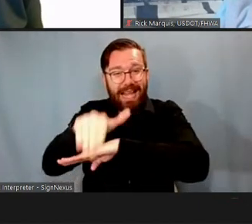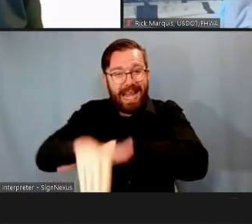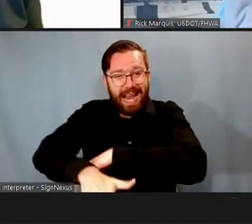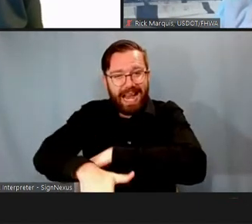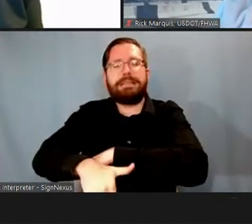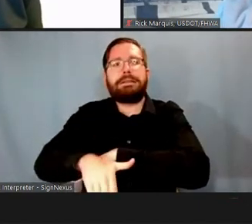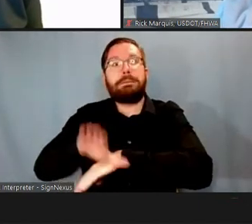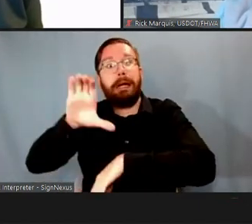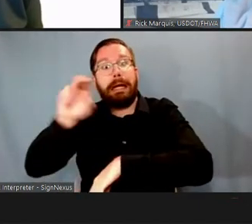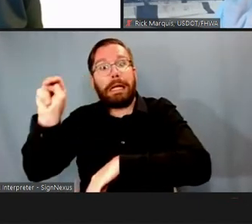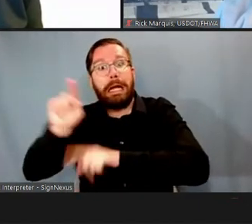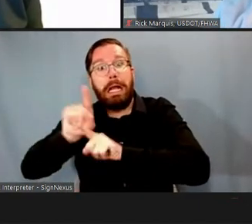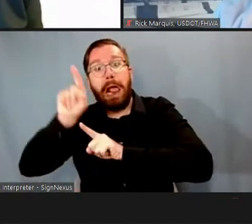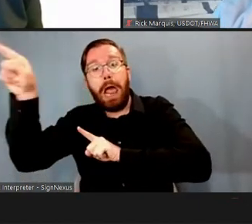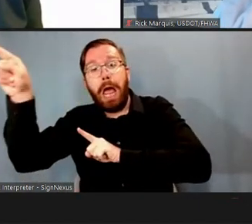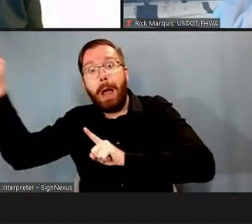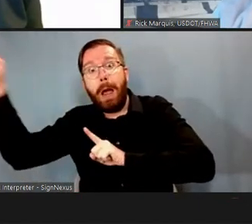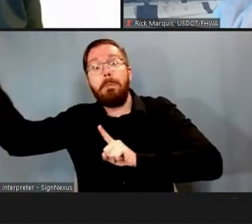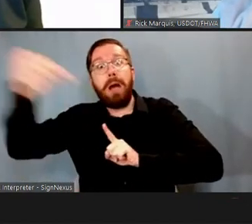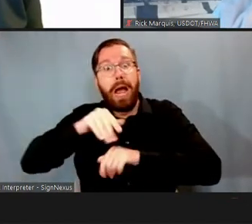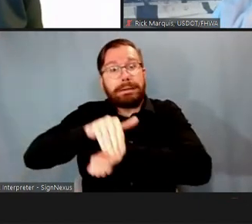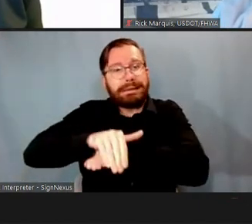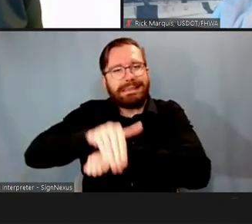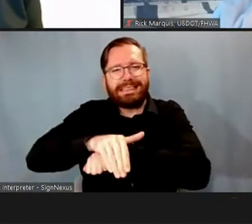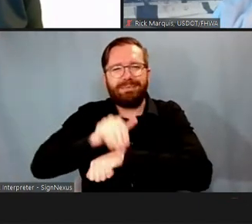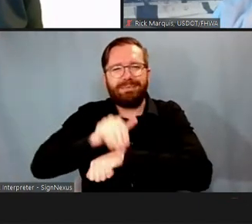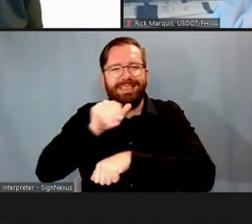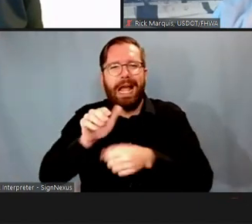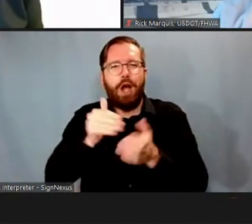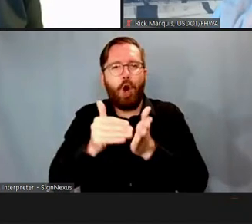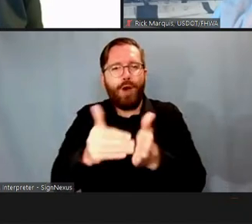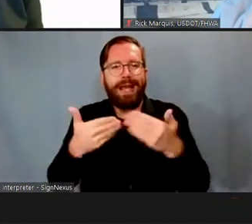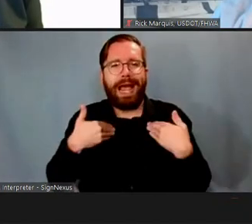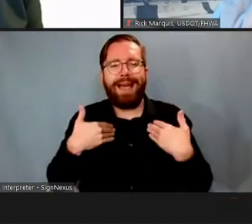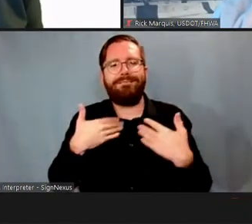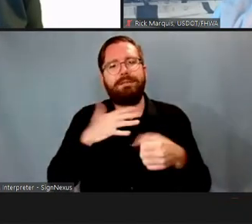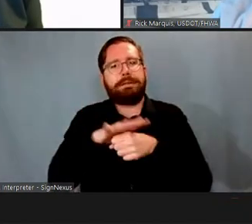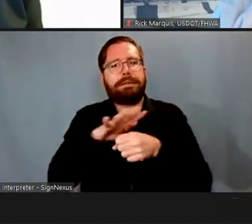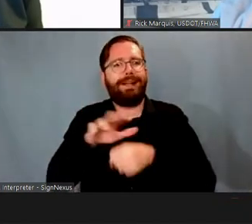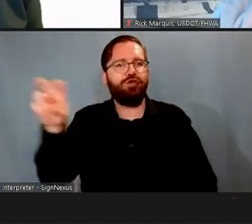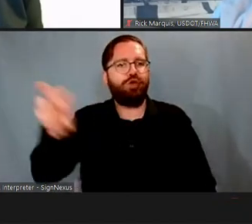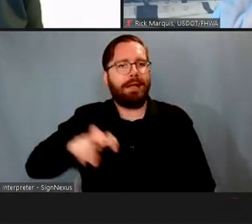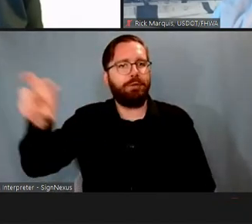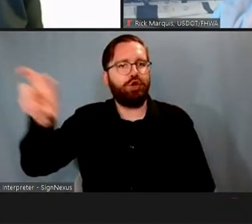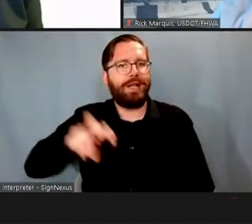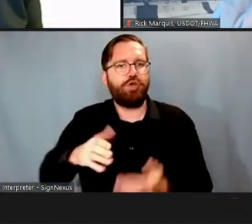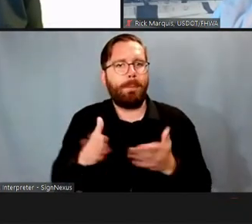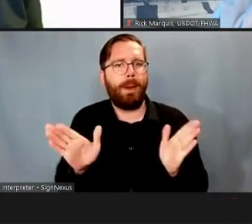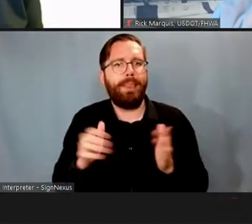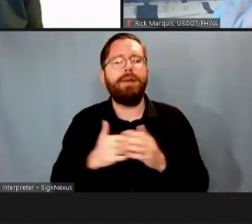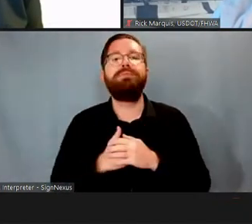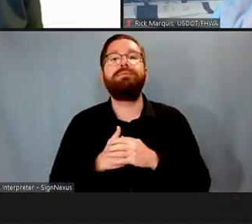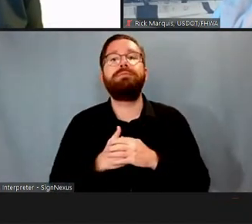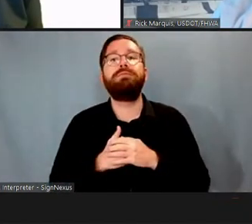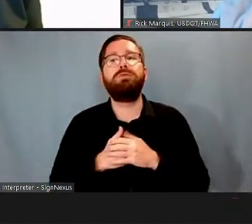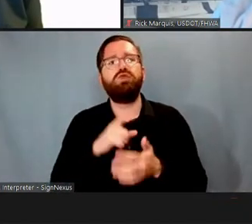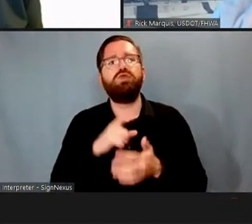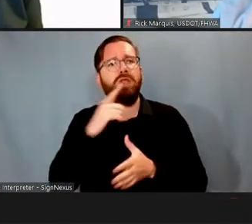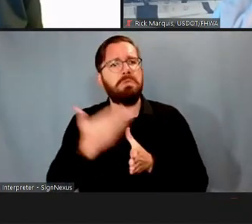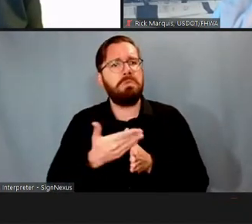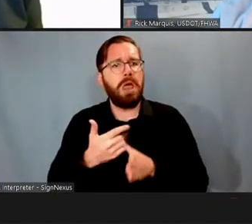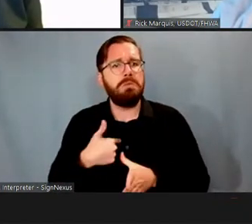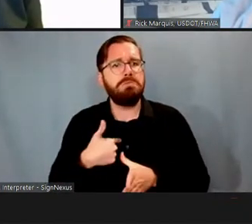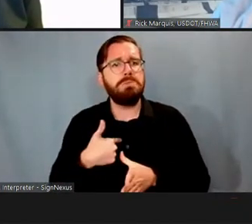connecticut and i find it disturbing that although 80 percent of the people who this is